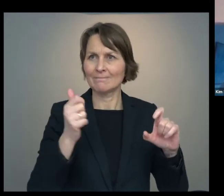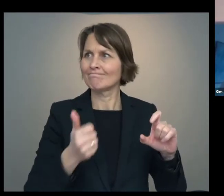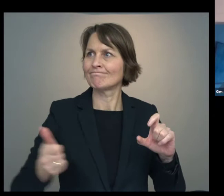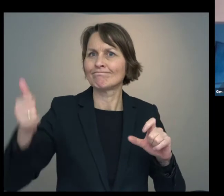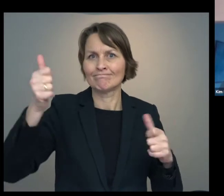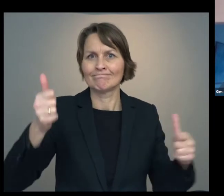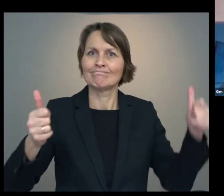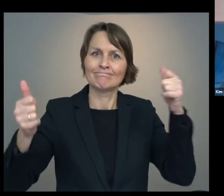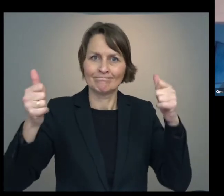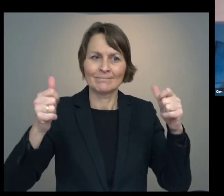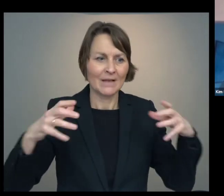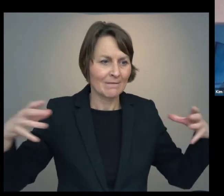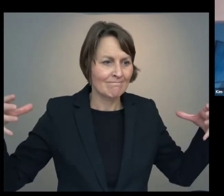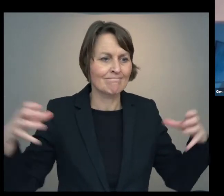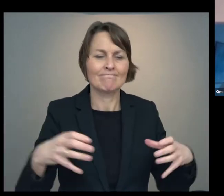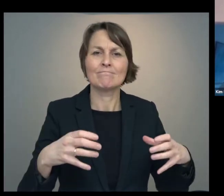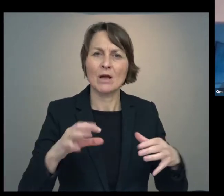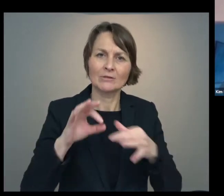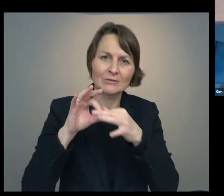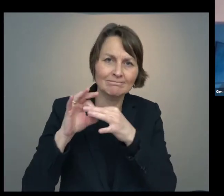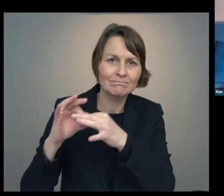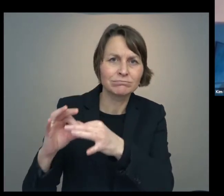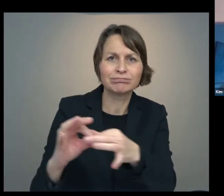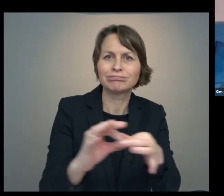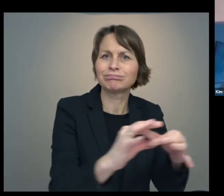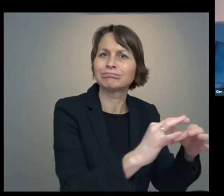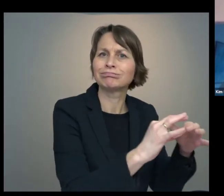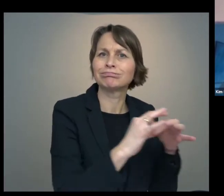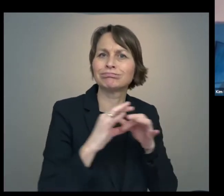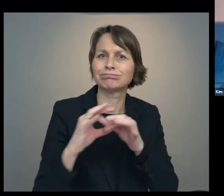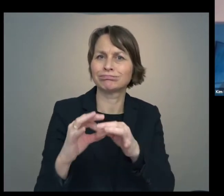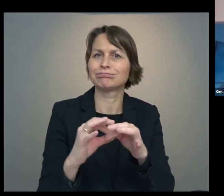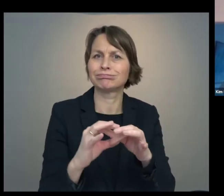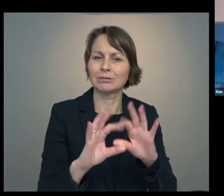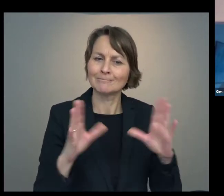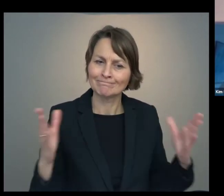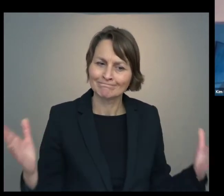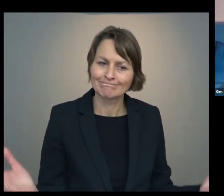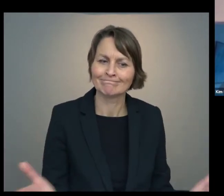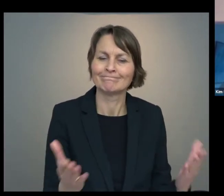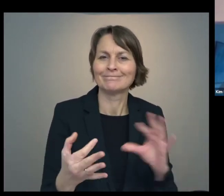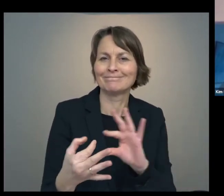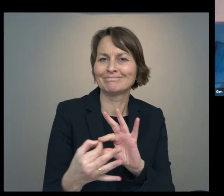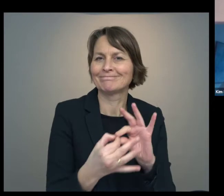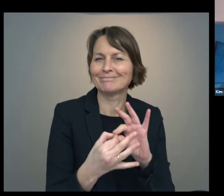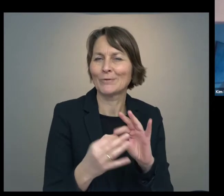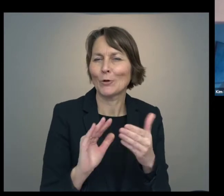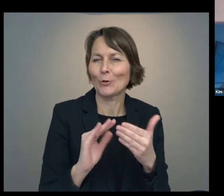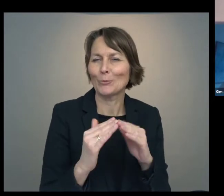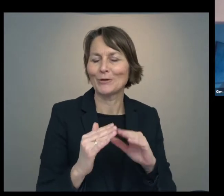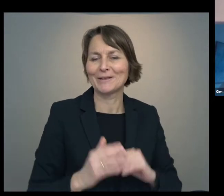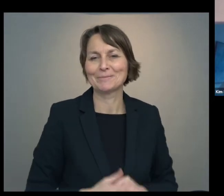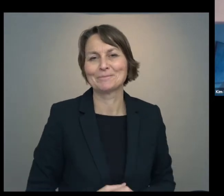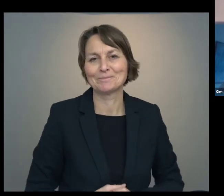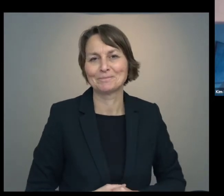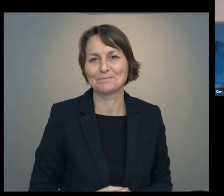whole company that needs to work on the community. And